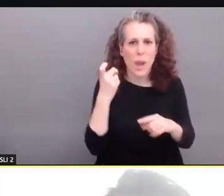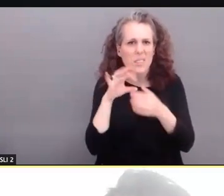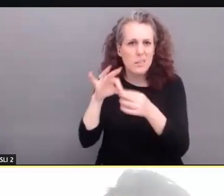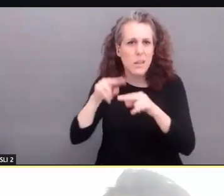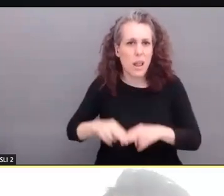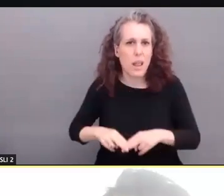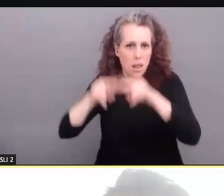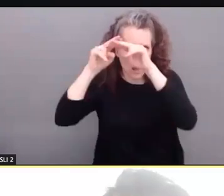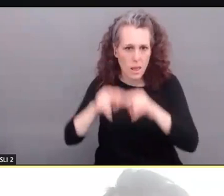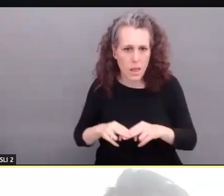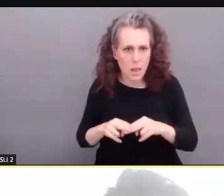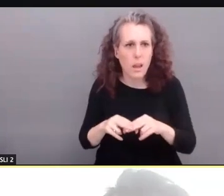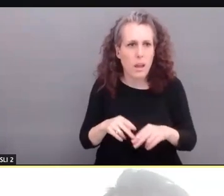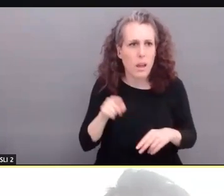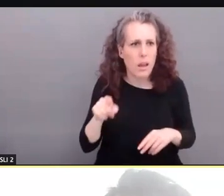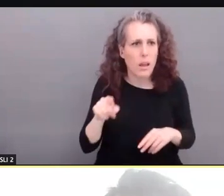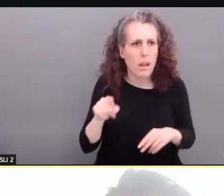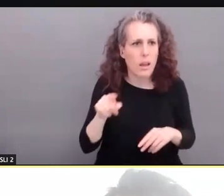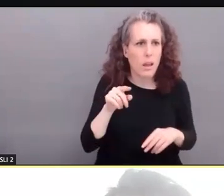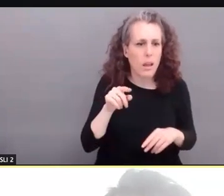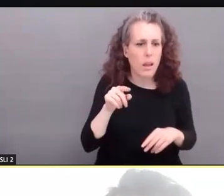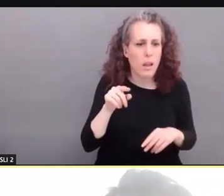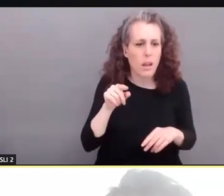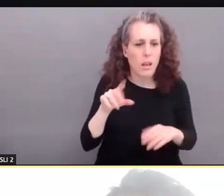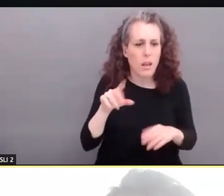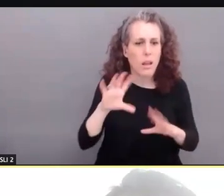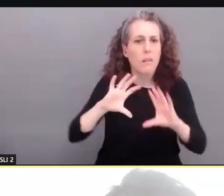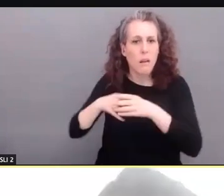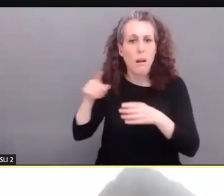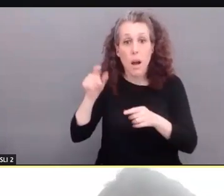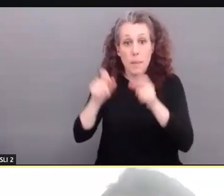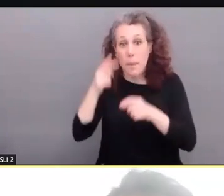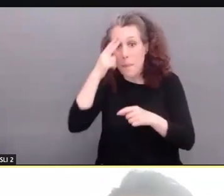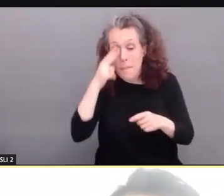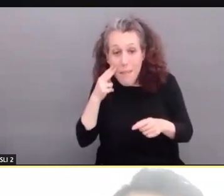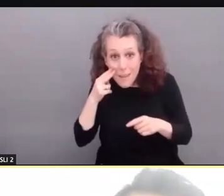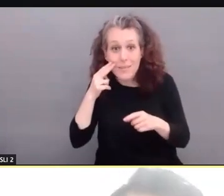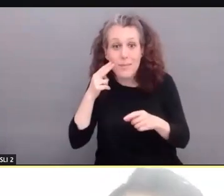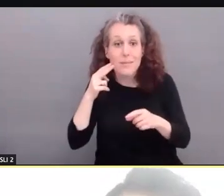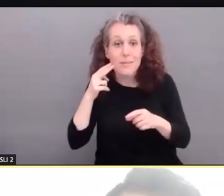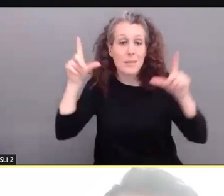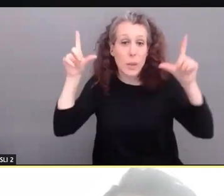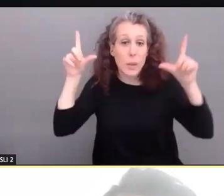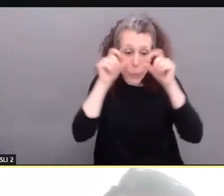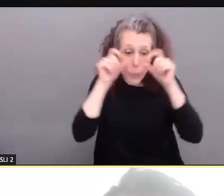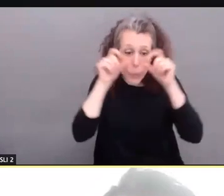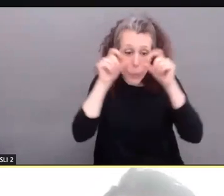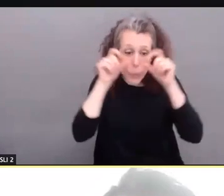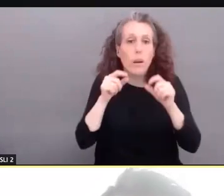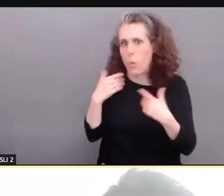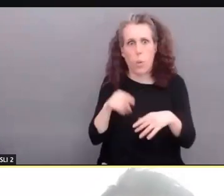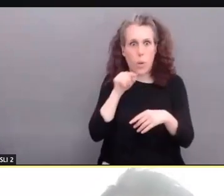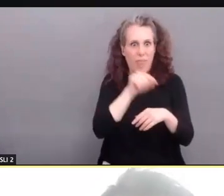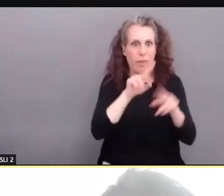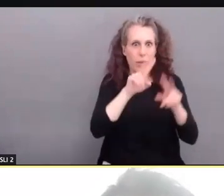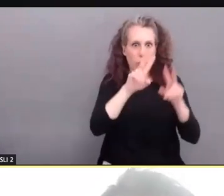its accessibility for persons who are blind or have visual impairments. This was relevant, so